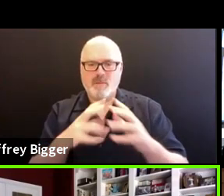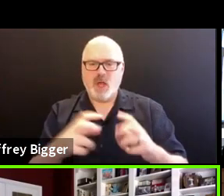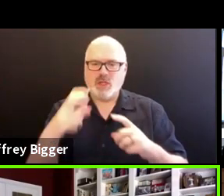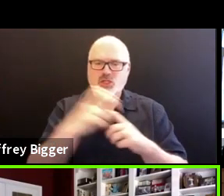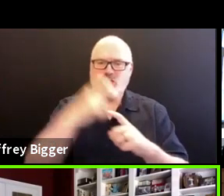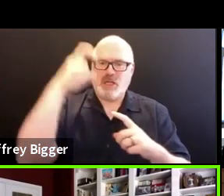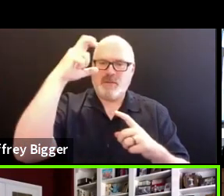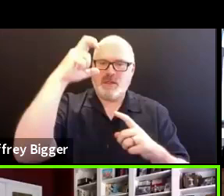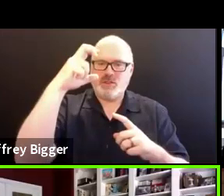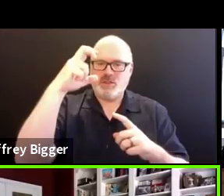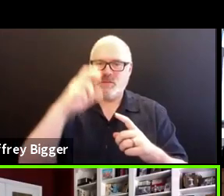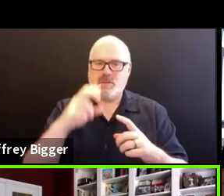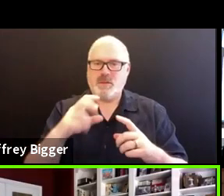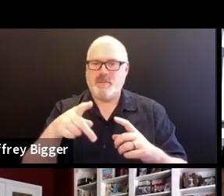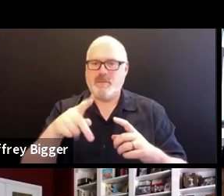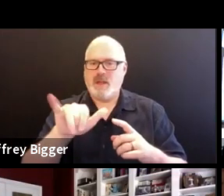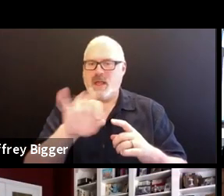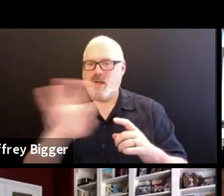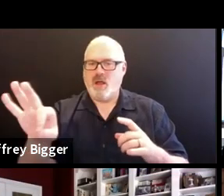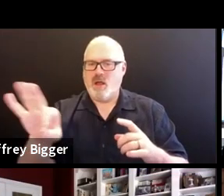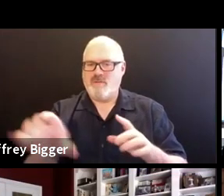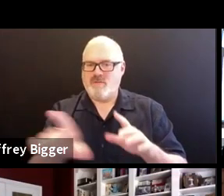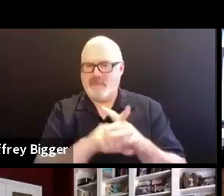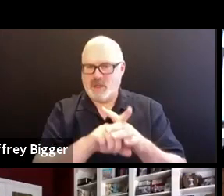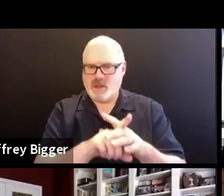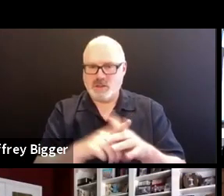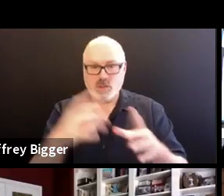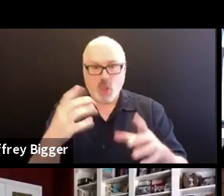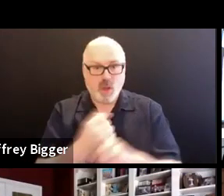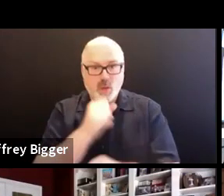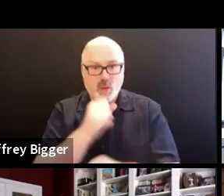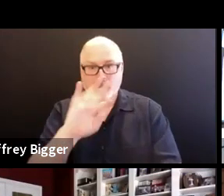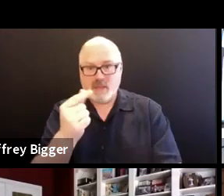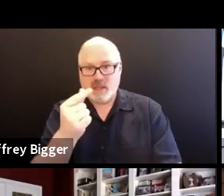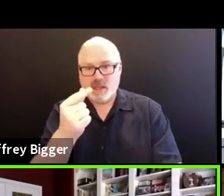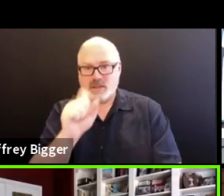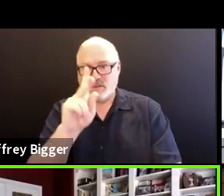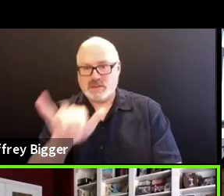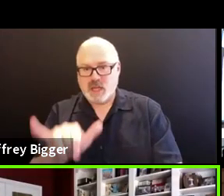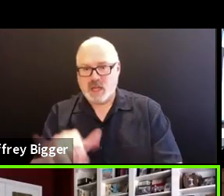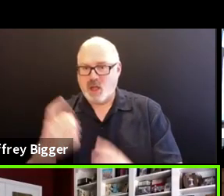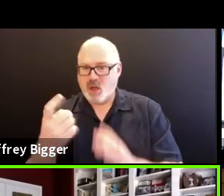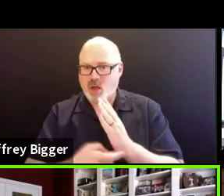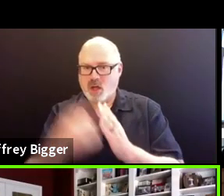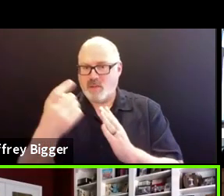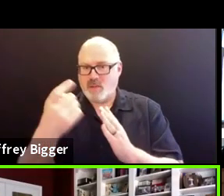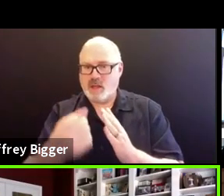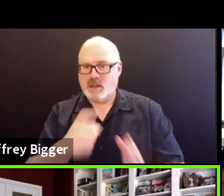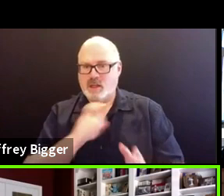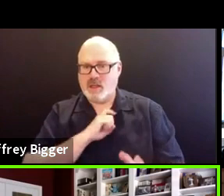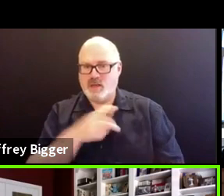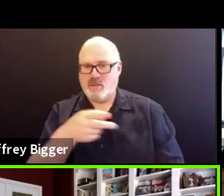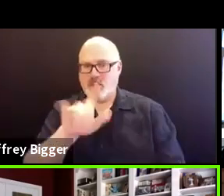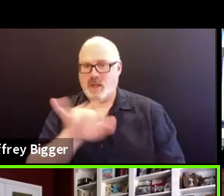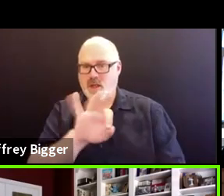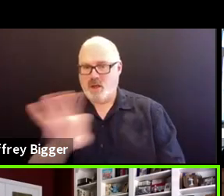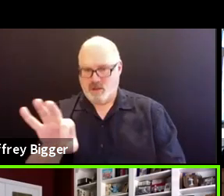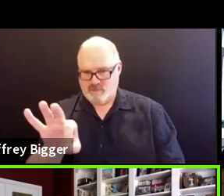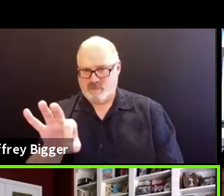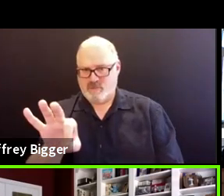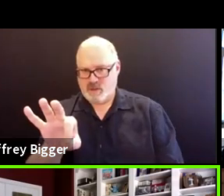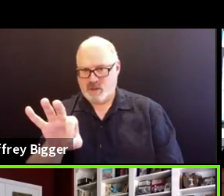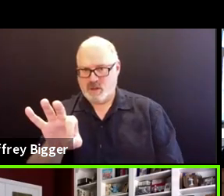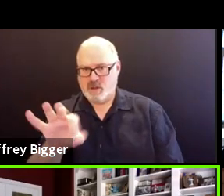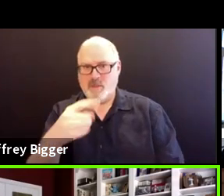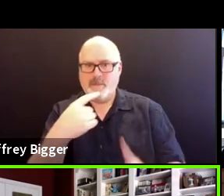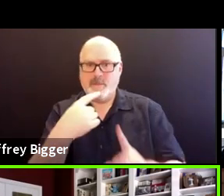subdivision playoff appearance. Yes. So if we win the Big Sky, we will automatically get a playoff appearance. But we